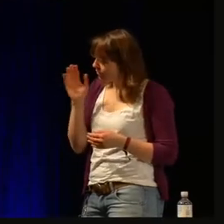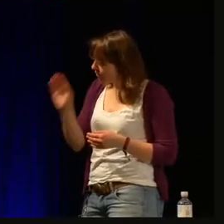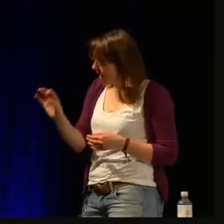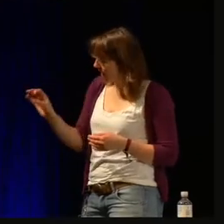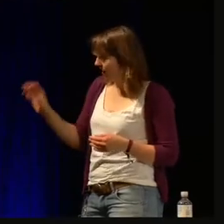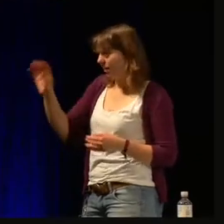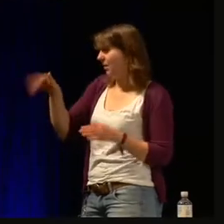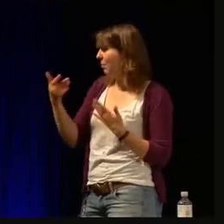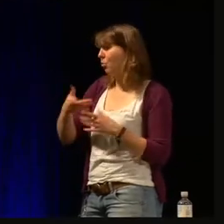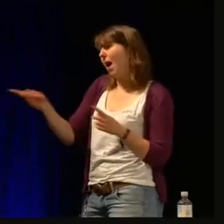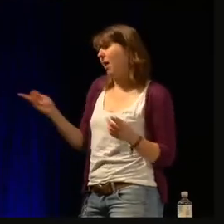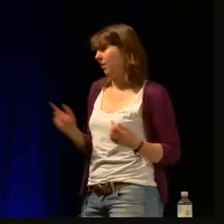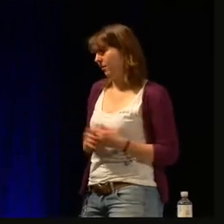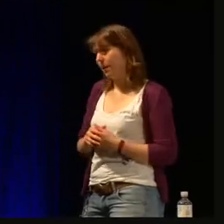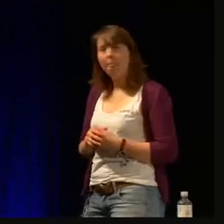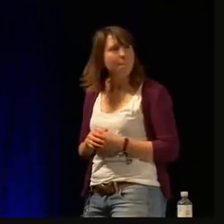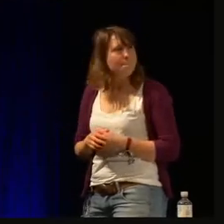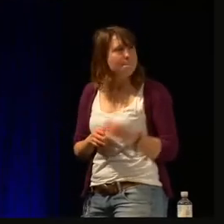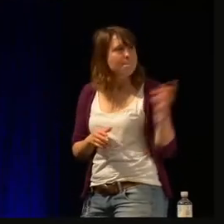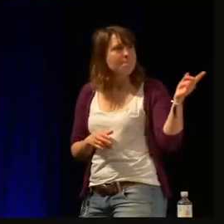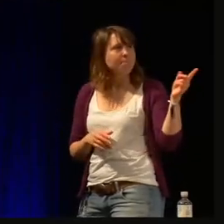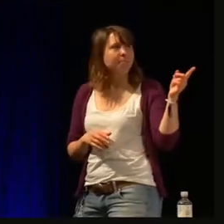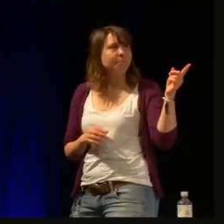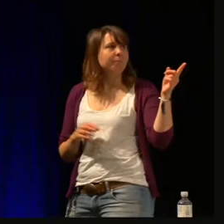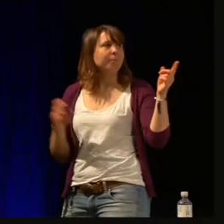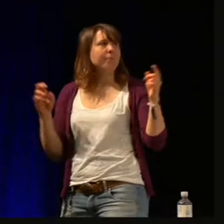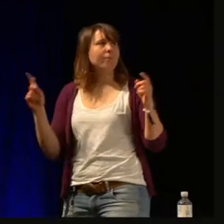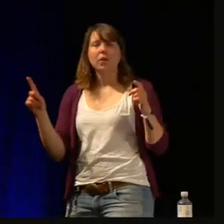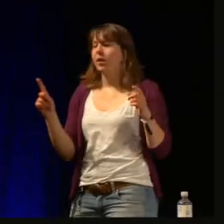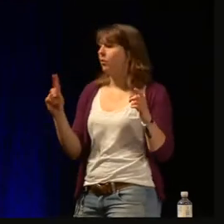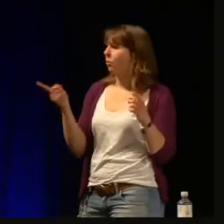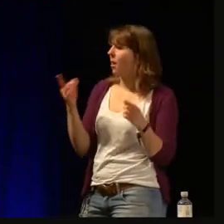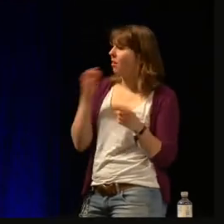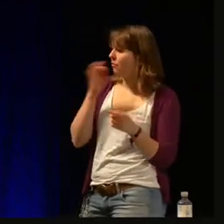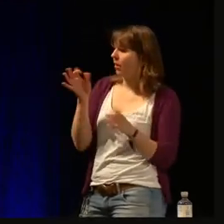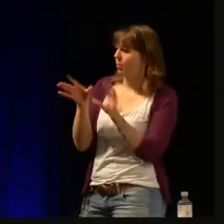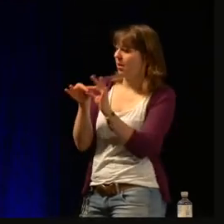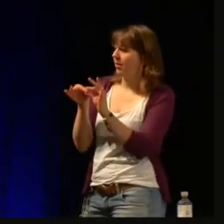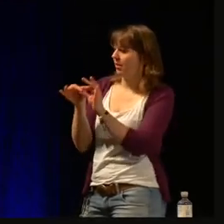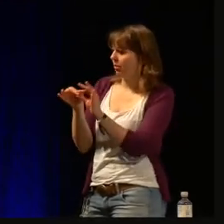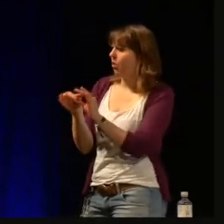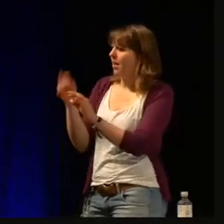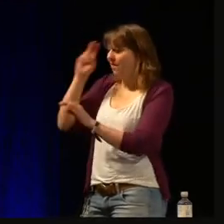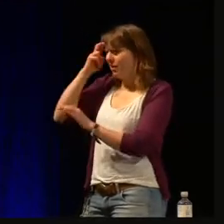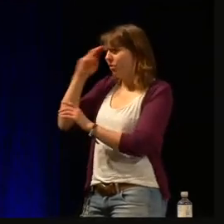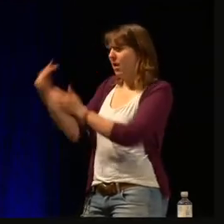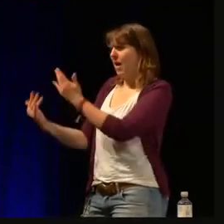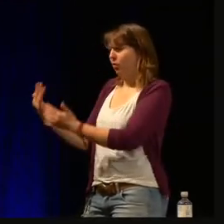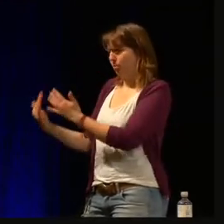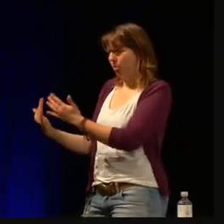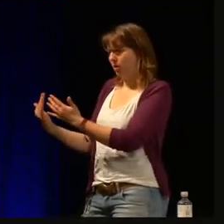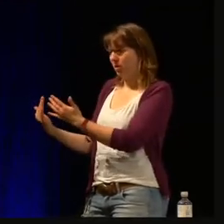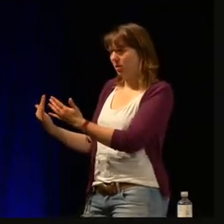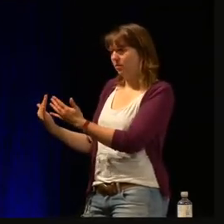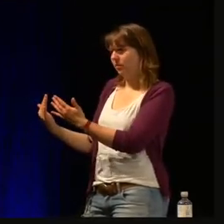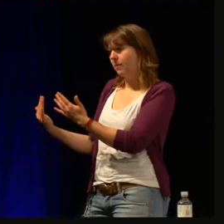and up front, it's not possible to take all of those into account. And for some more context